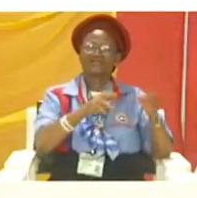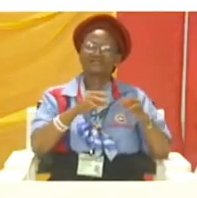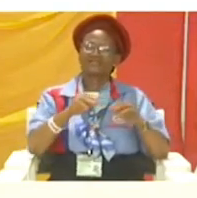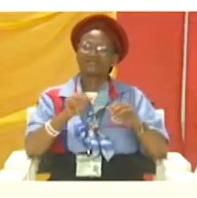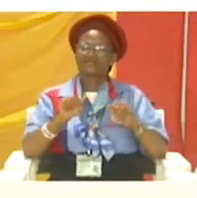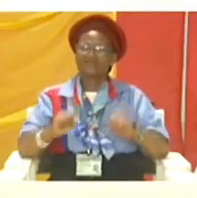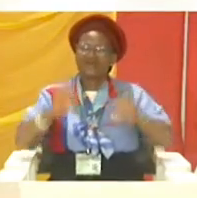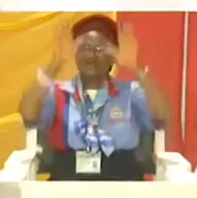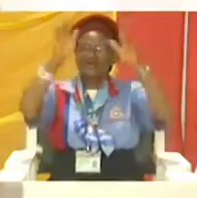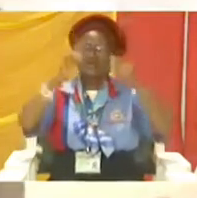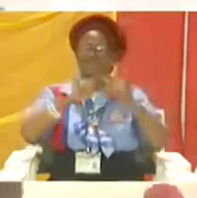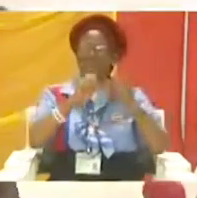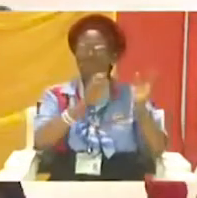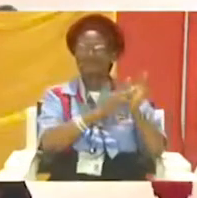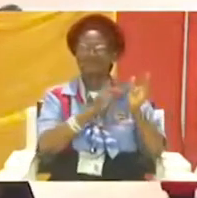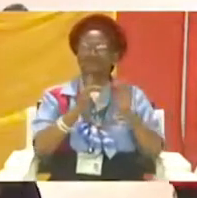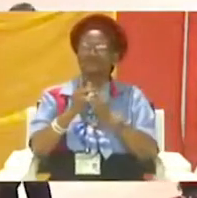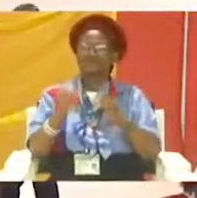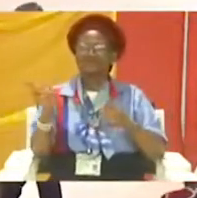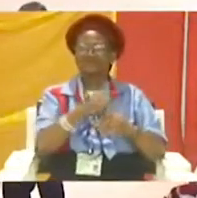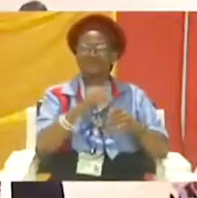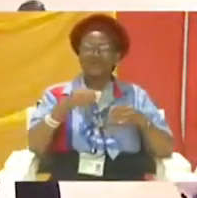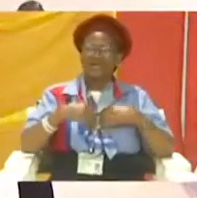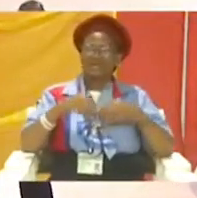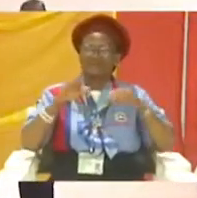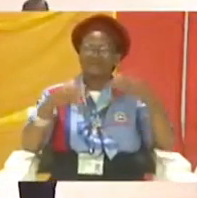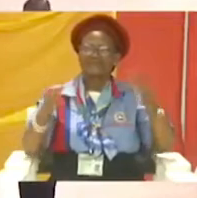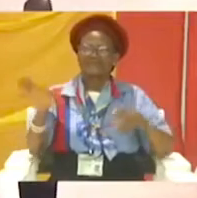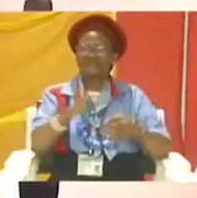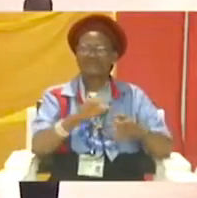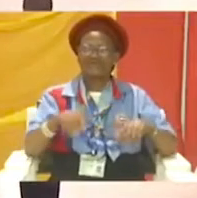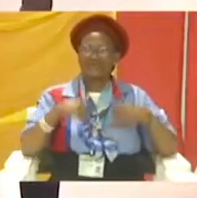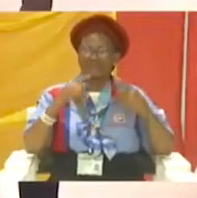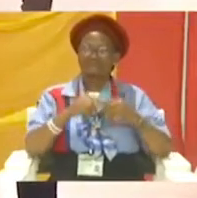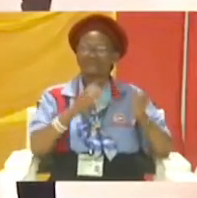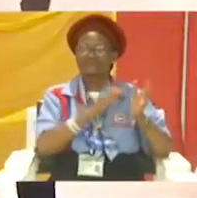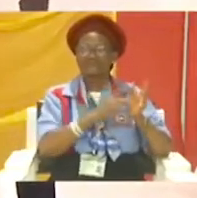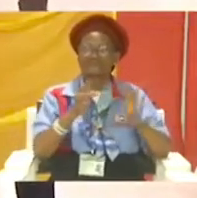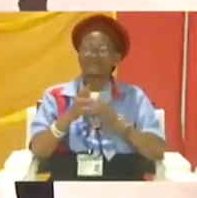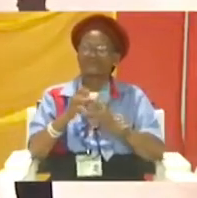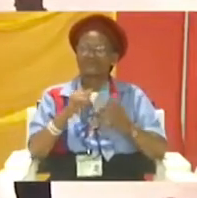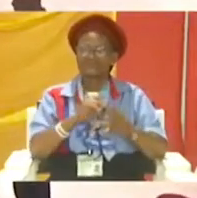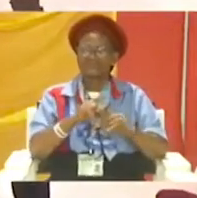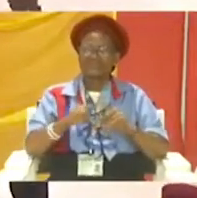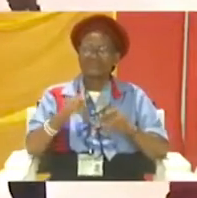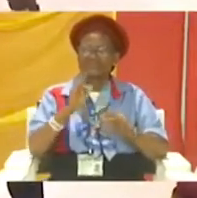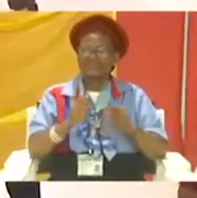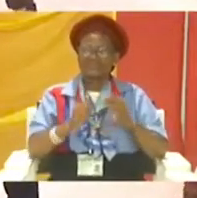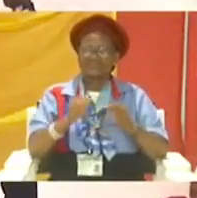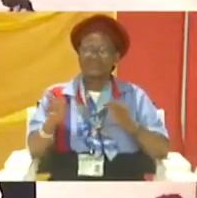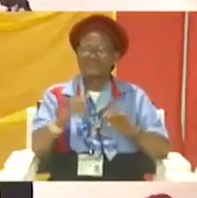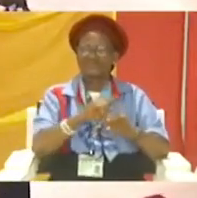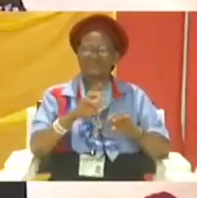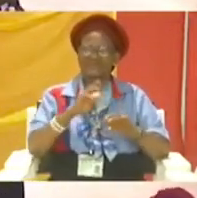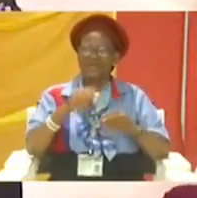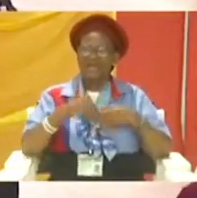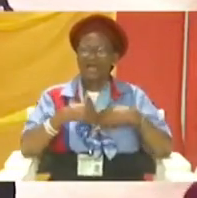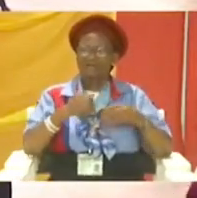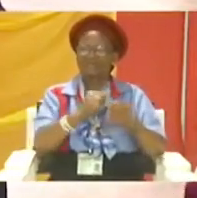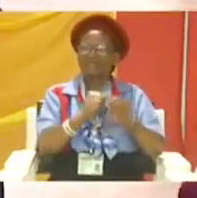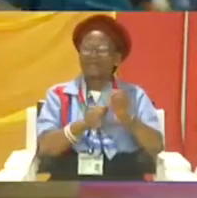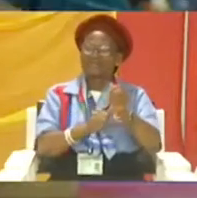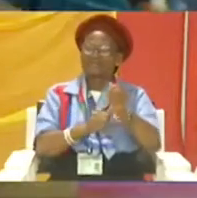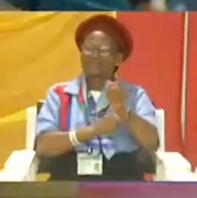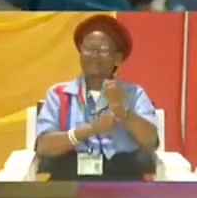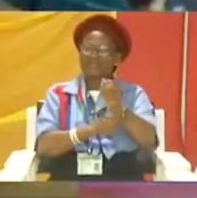case you came late, or you didn't make